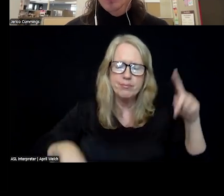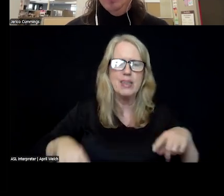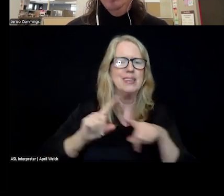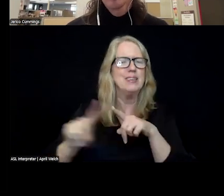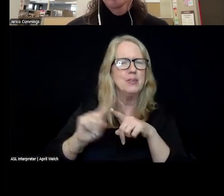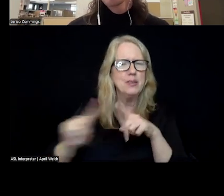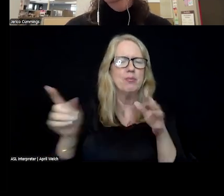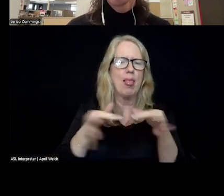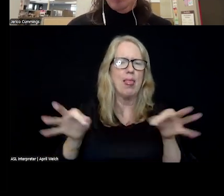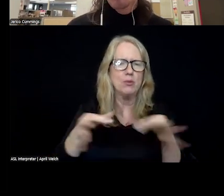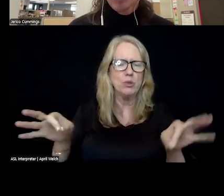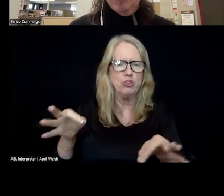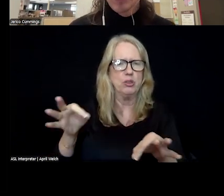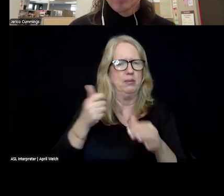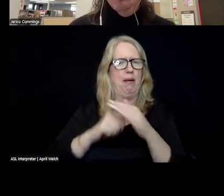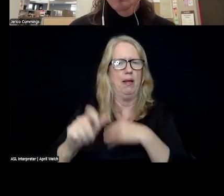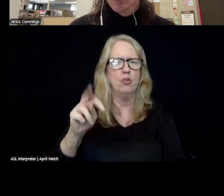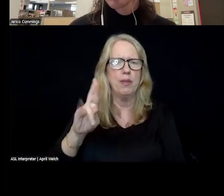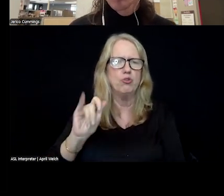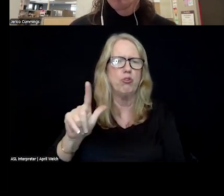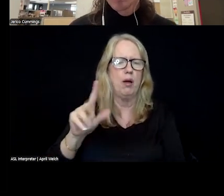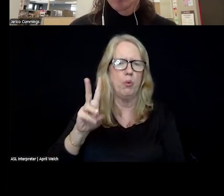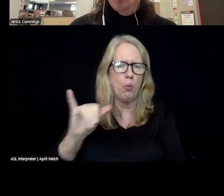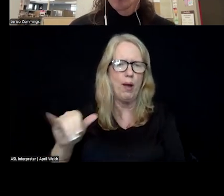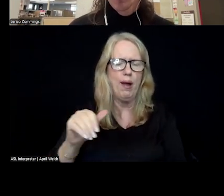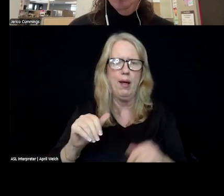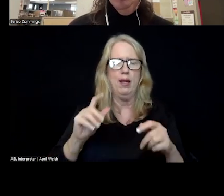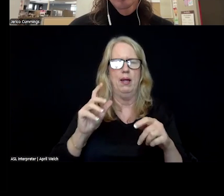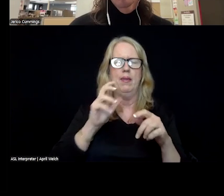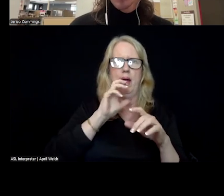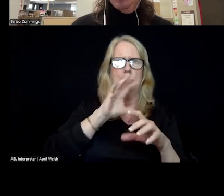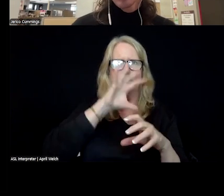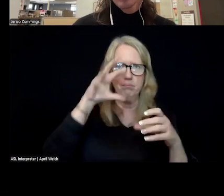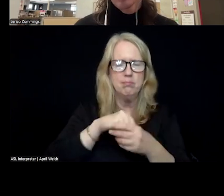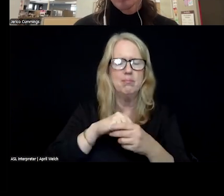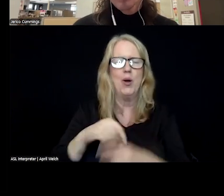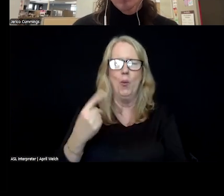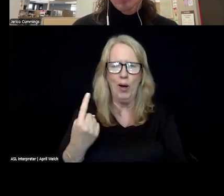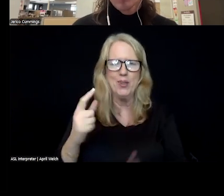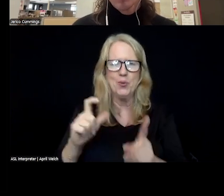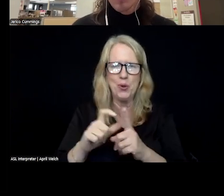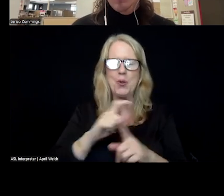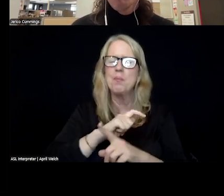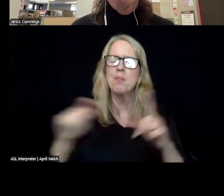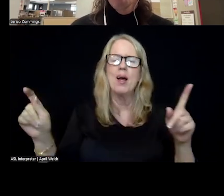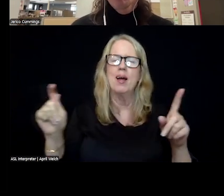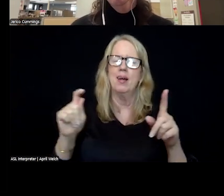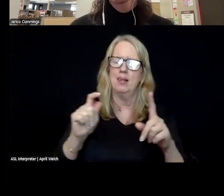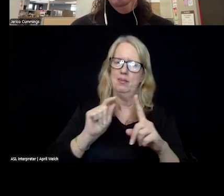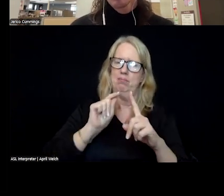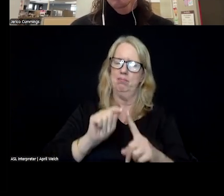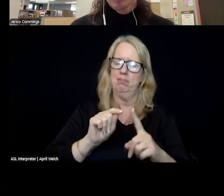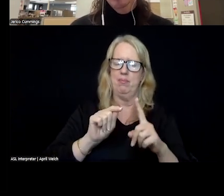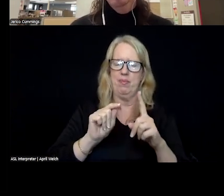languages that could not be lumped up into one word. But the key here is that